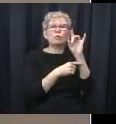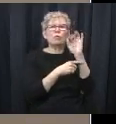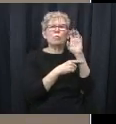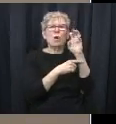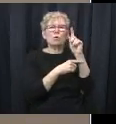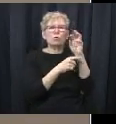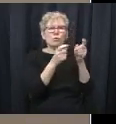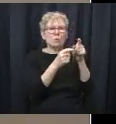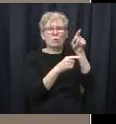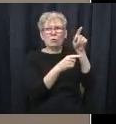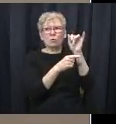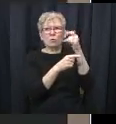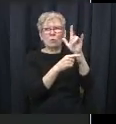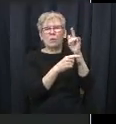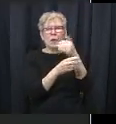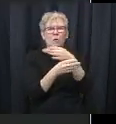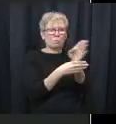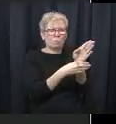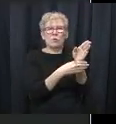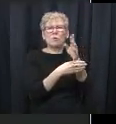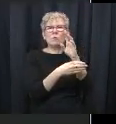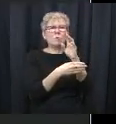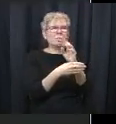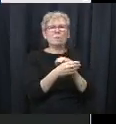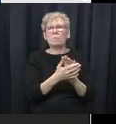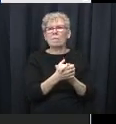So I'm going to show you a slide deck.